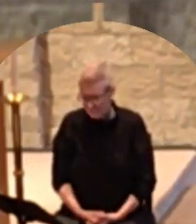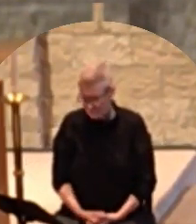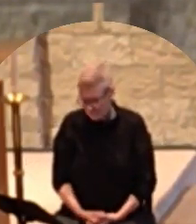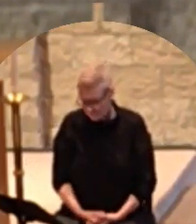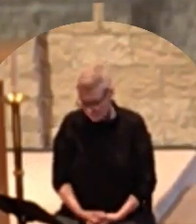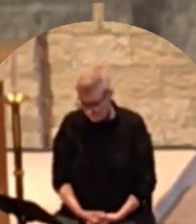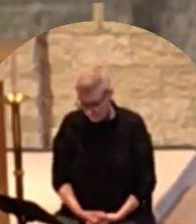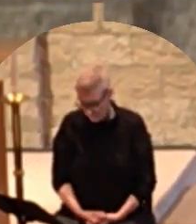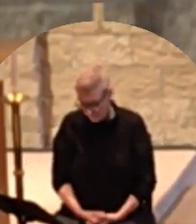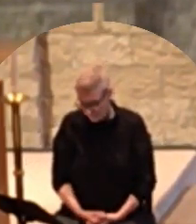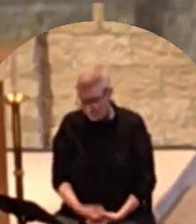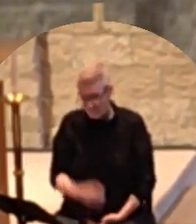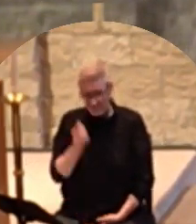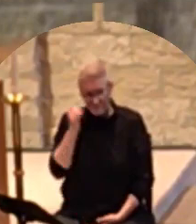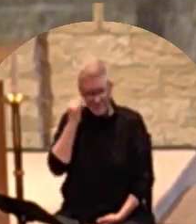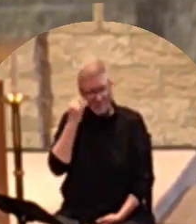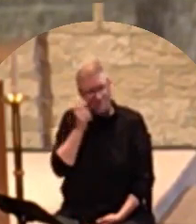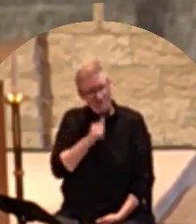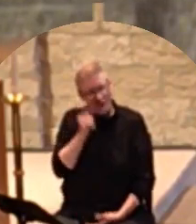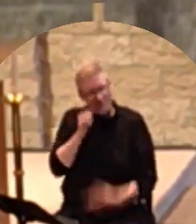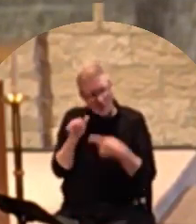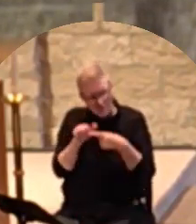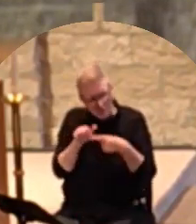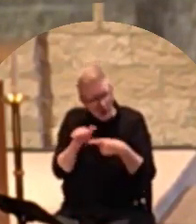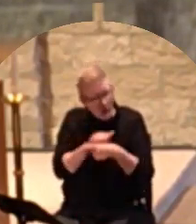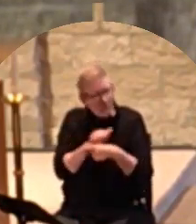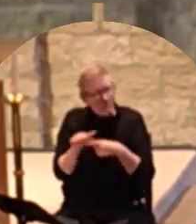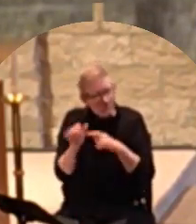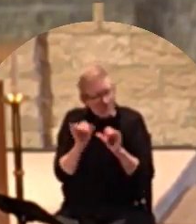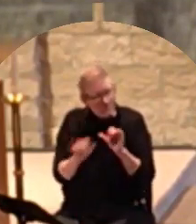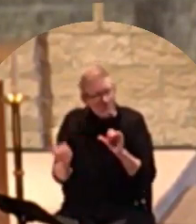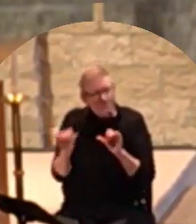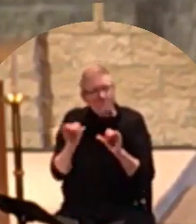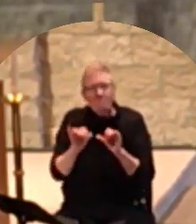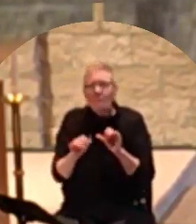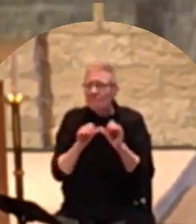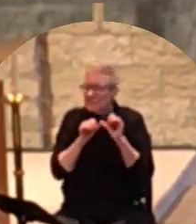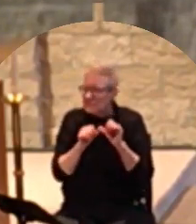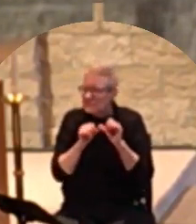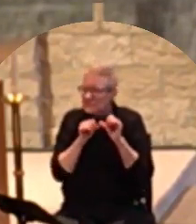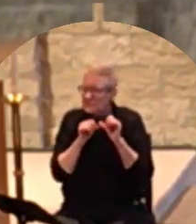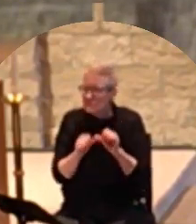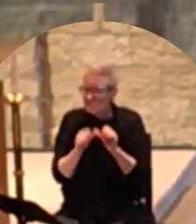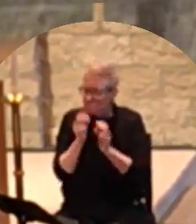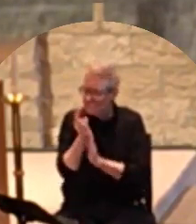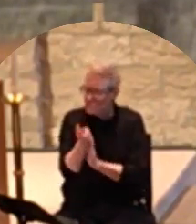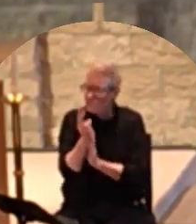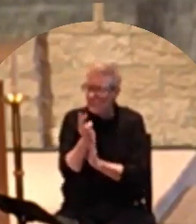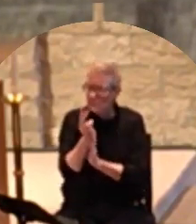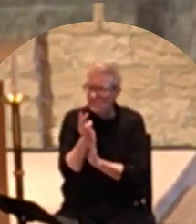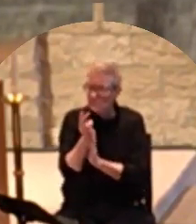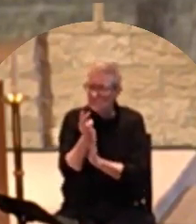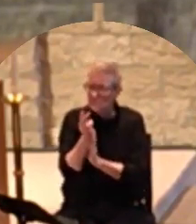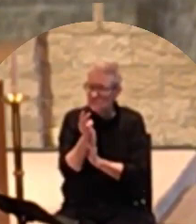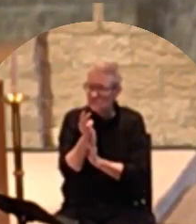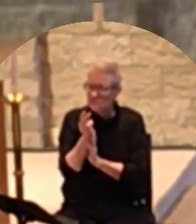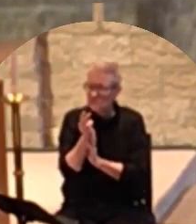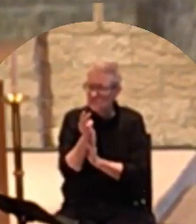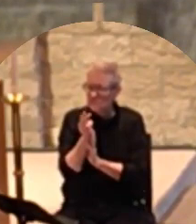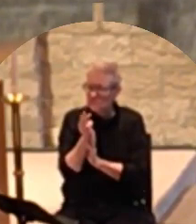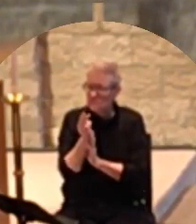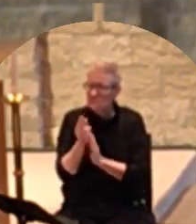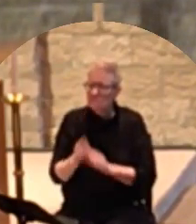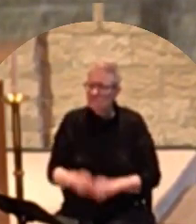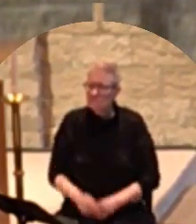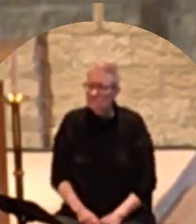And with that practice, we take the next 2 minutes in our